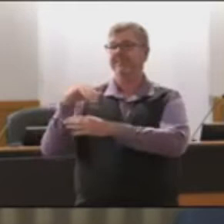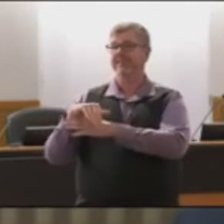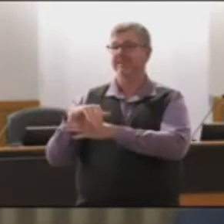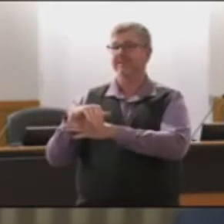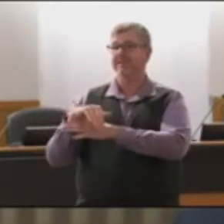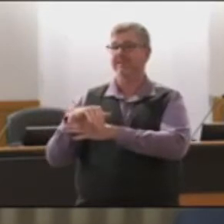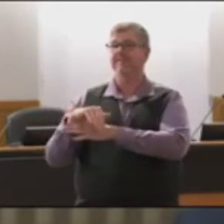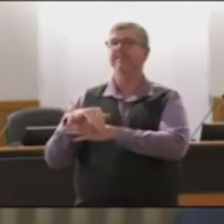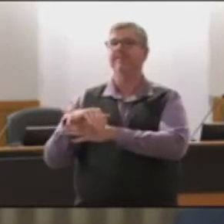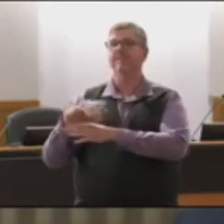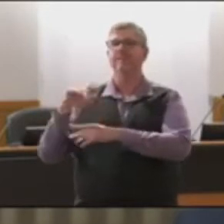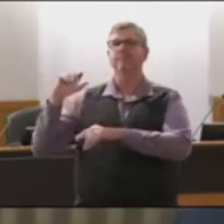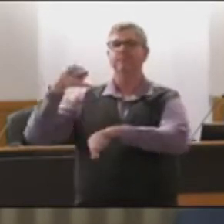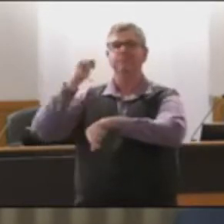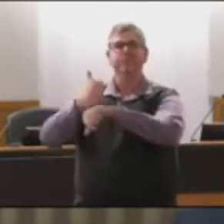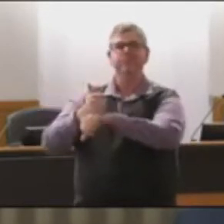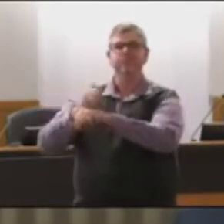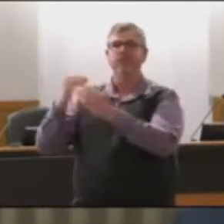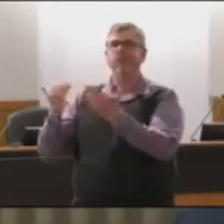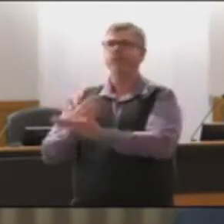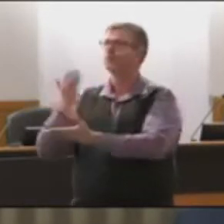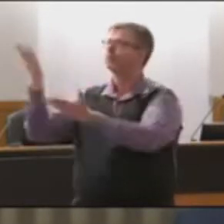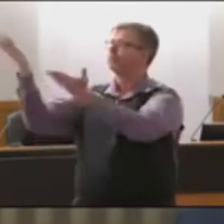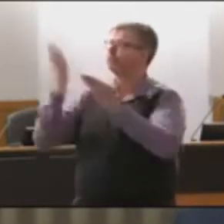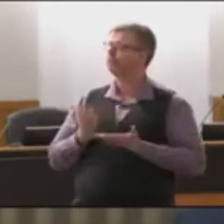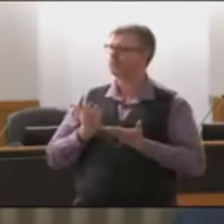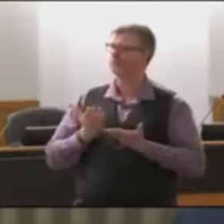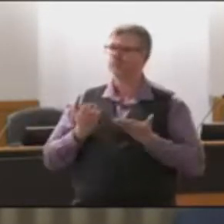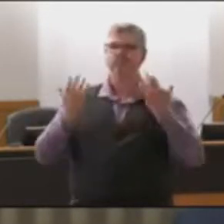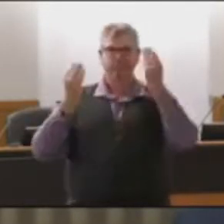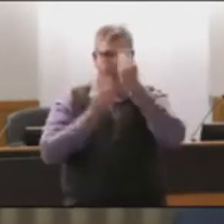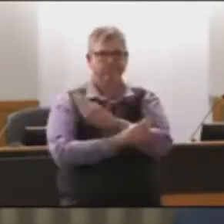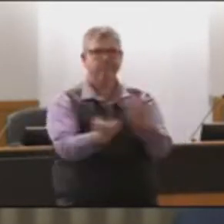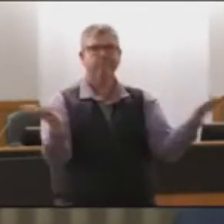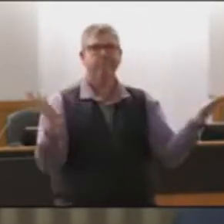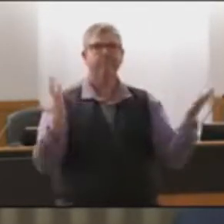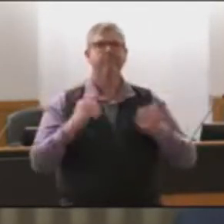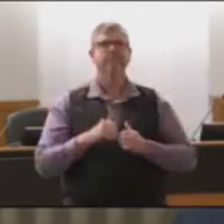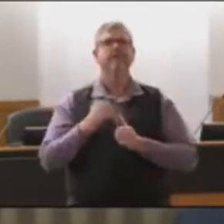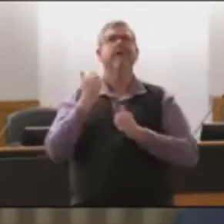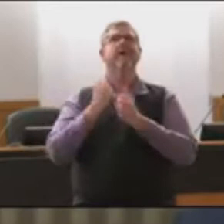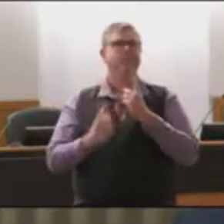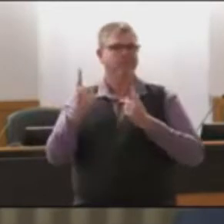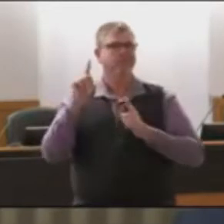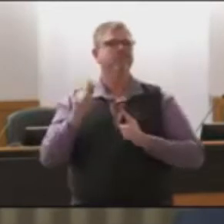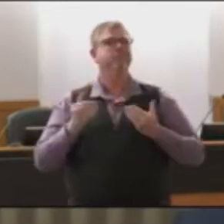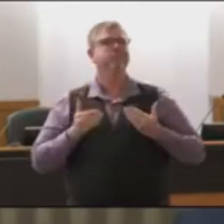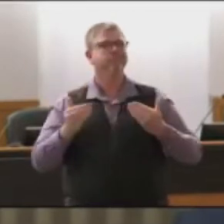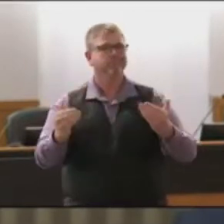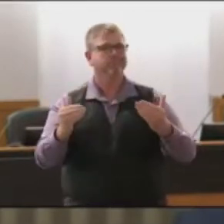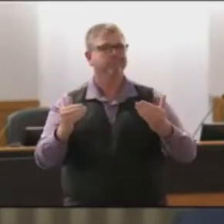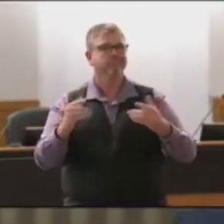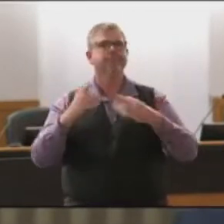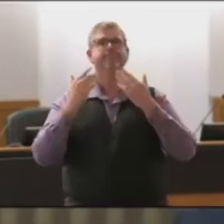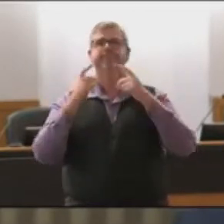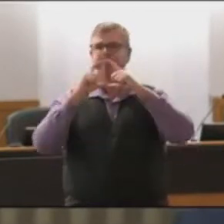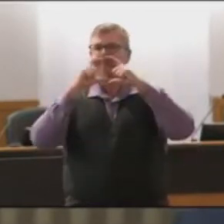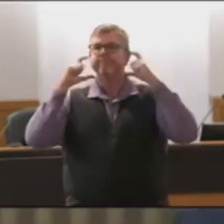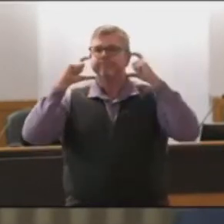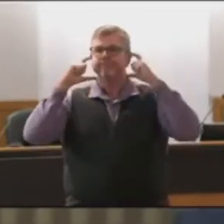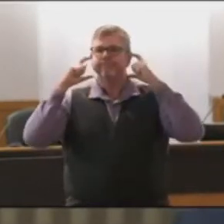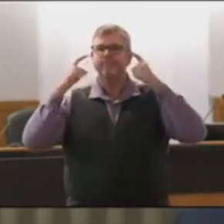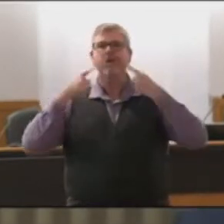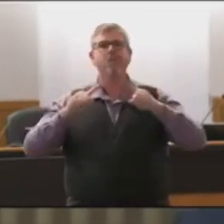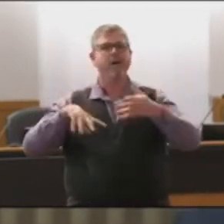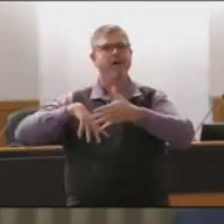recommendations recommending that all individuals wear face coverings when out doing essential activities. We want to talk a little bit about that